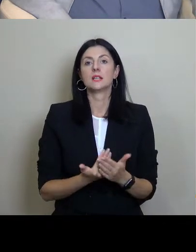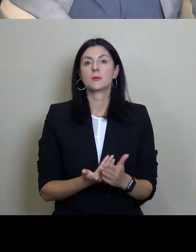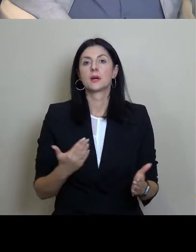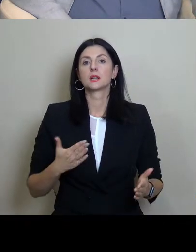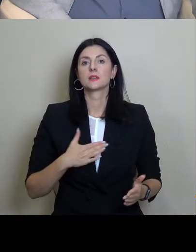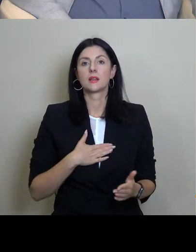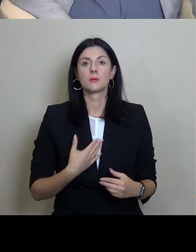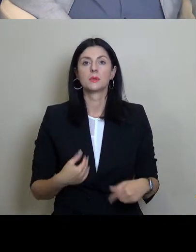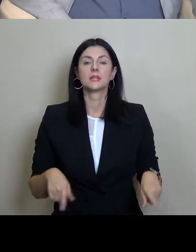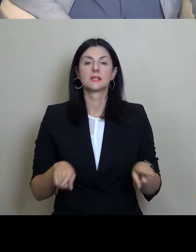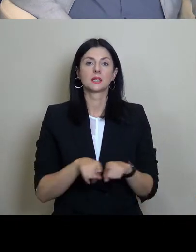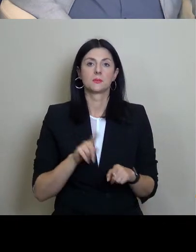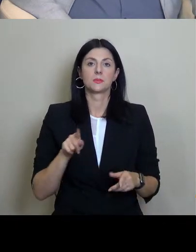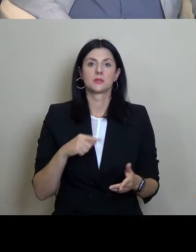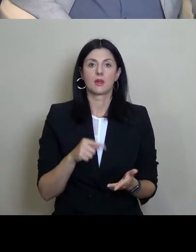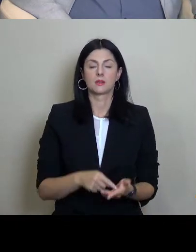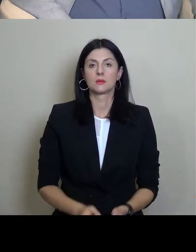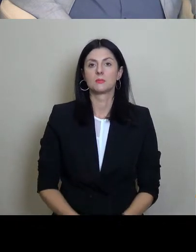law that